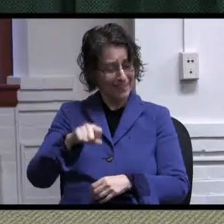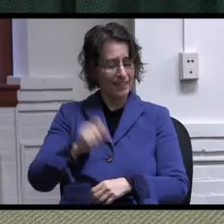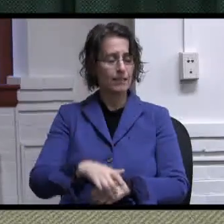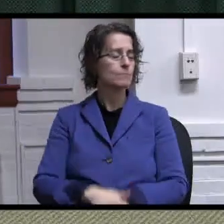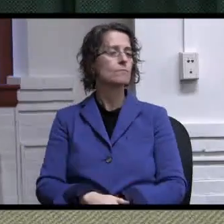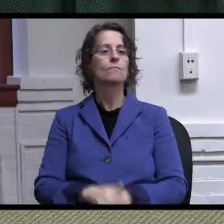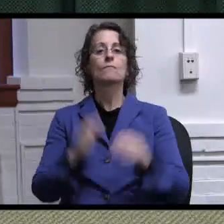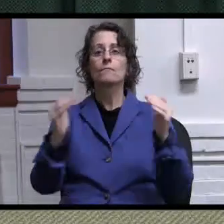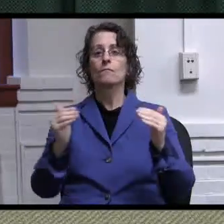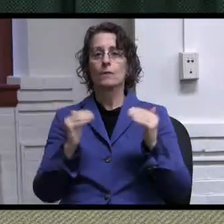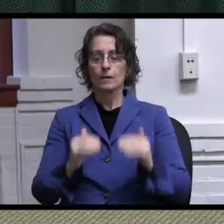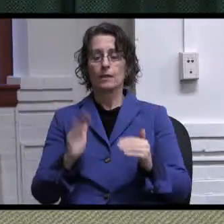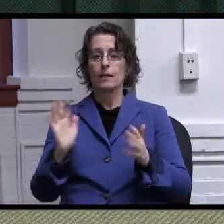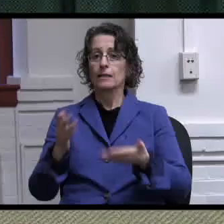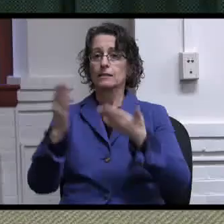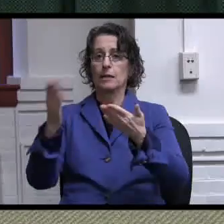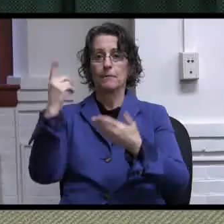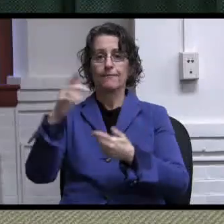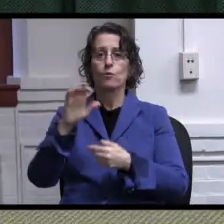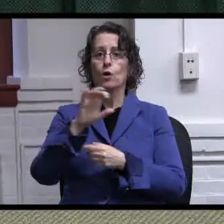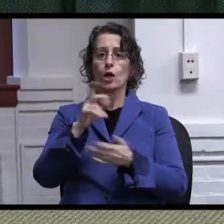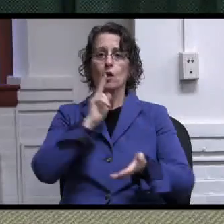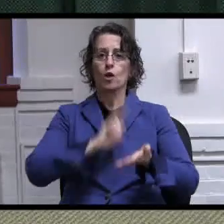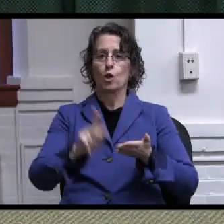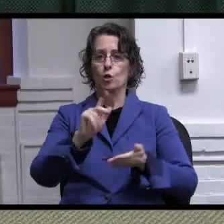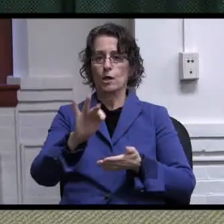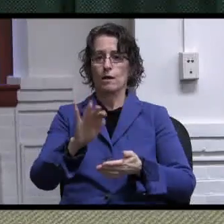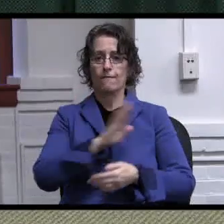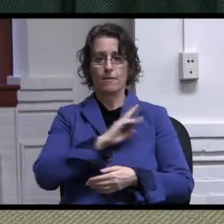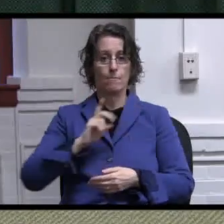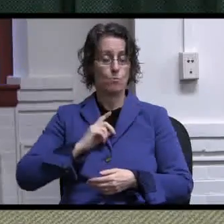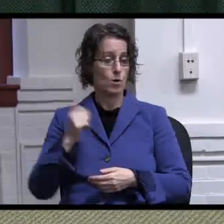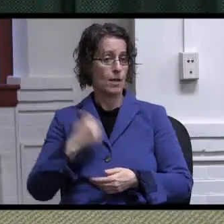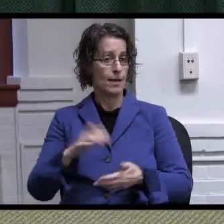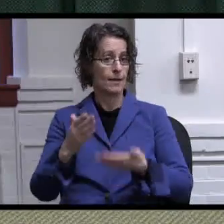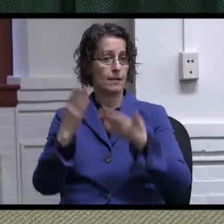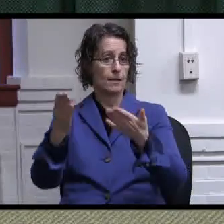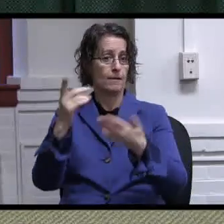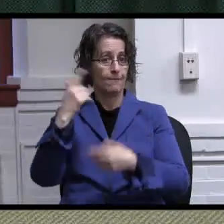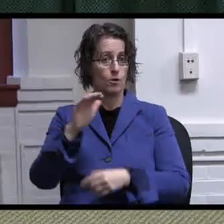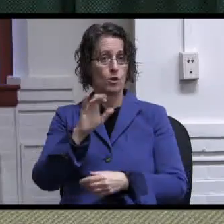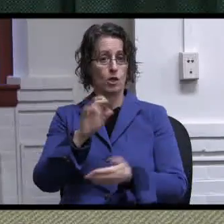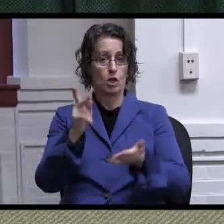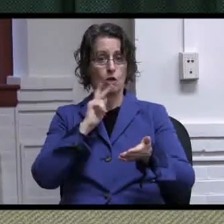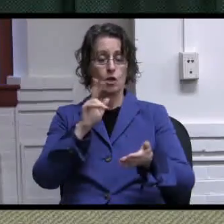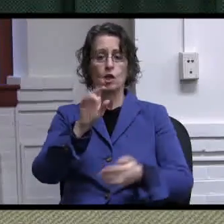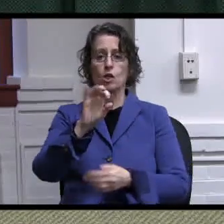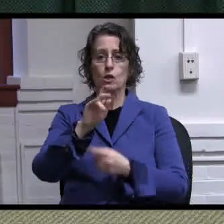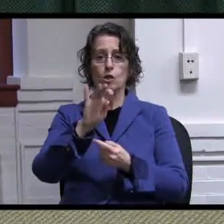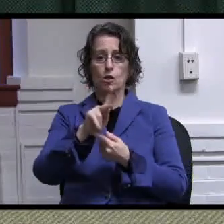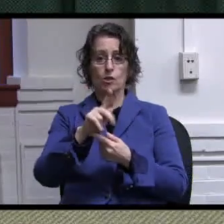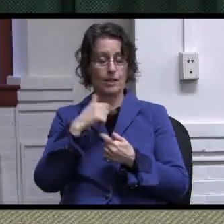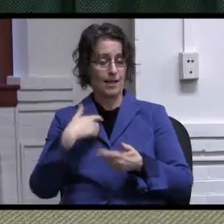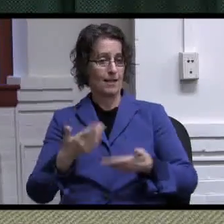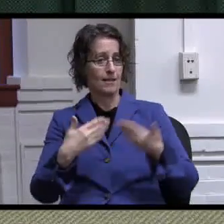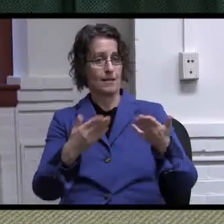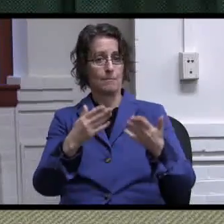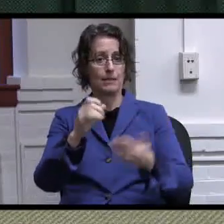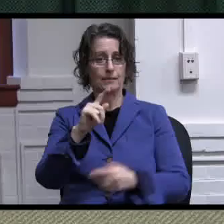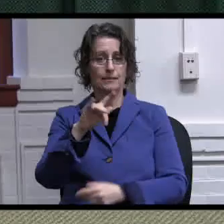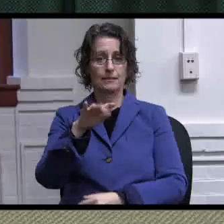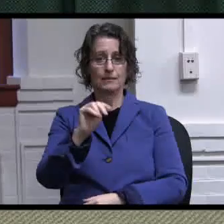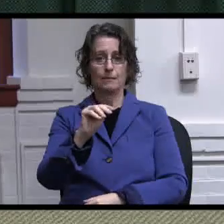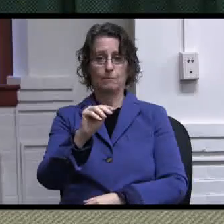All right, now it's time to nominate the clerk of the board. Are there any nominations for clerk? nominate Tim Wessel.